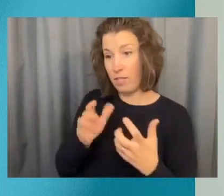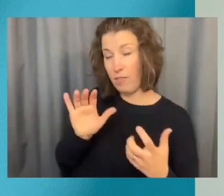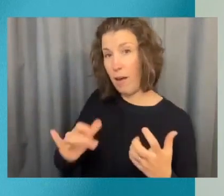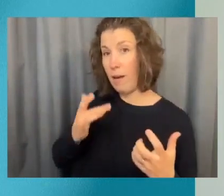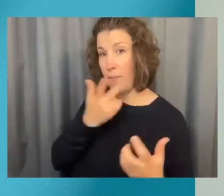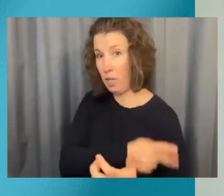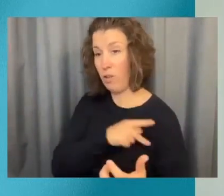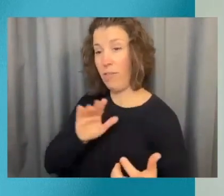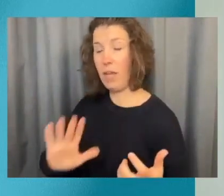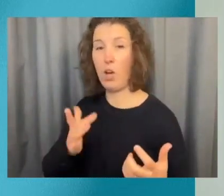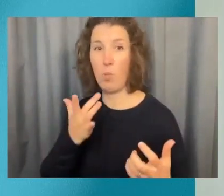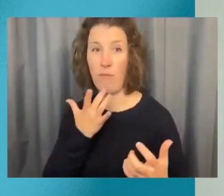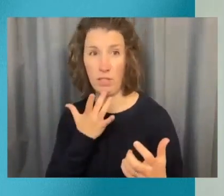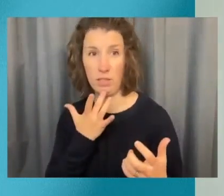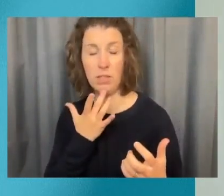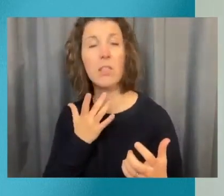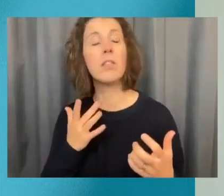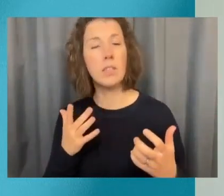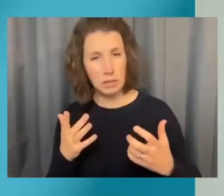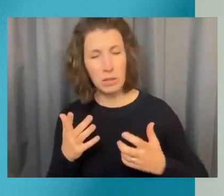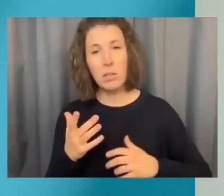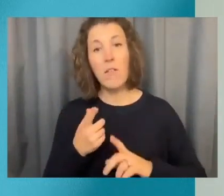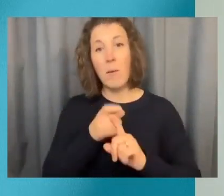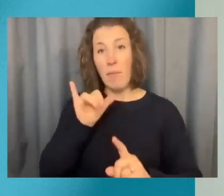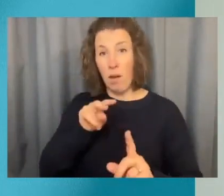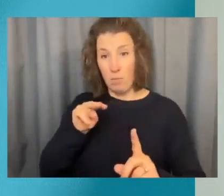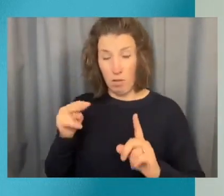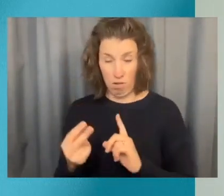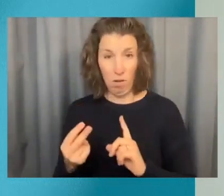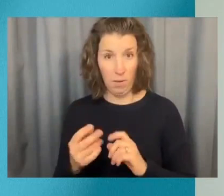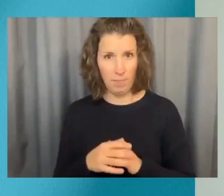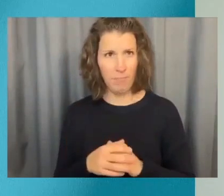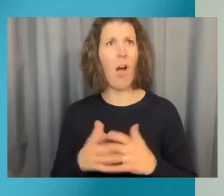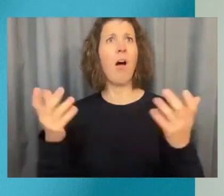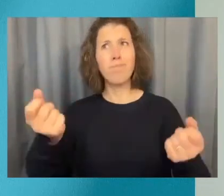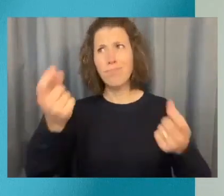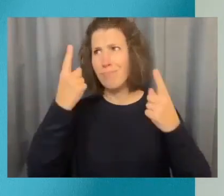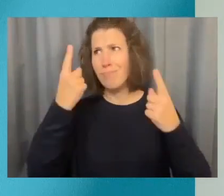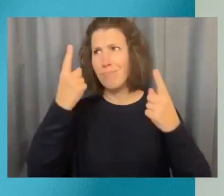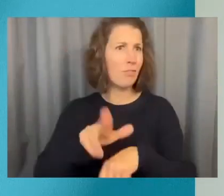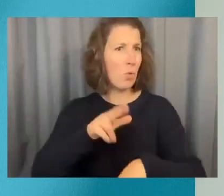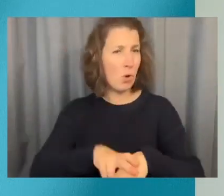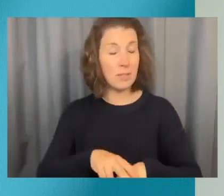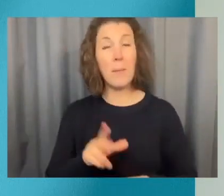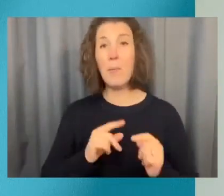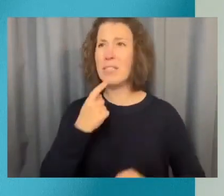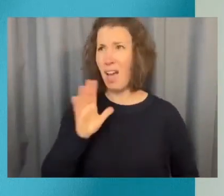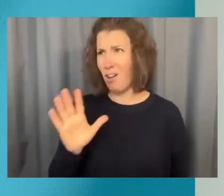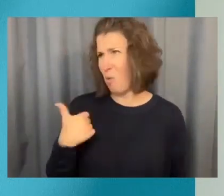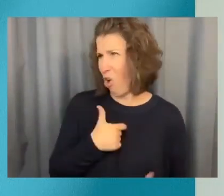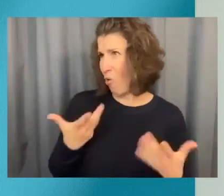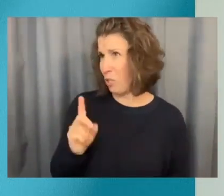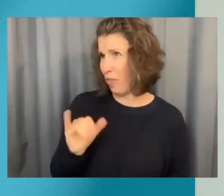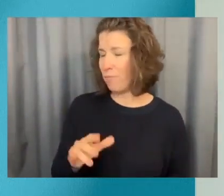some of their like. And so I think that, from that perspective, like it makes a lot of sense. And you would be like, well, don't we do that already? And the reality is that a lot of